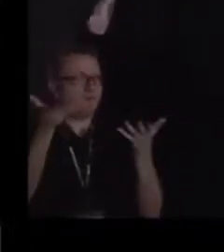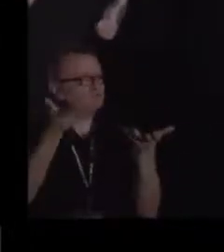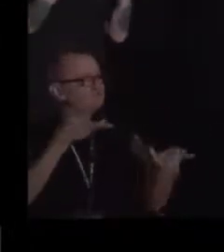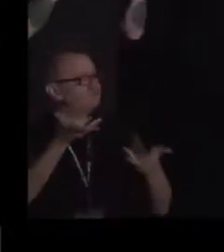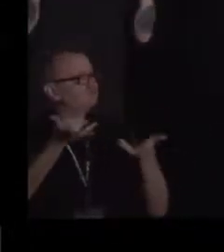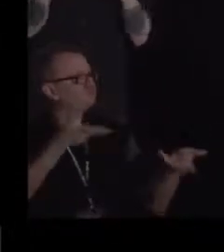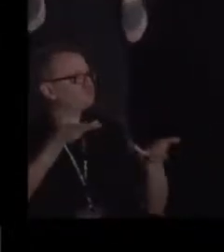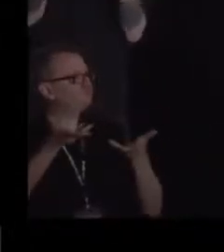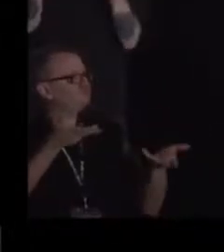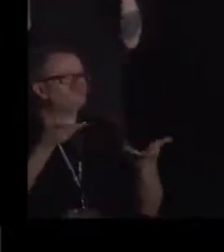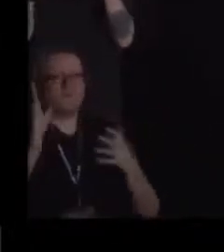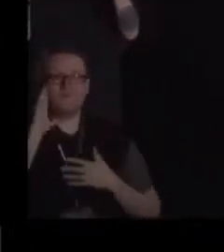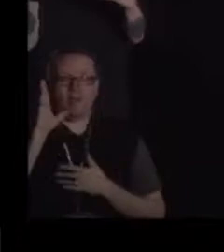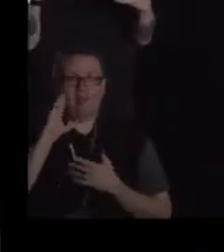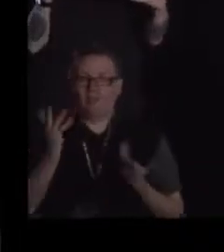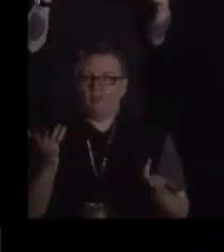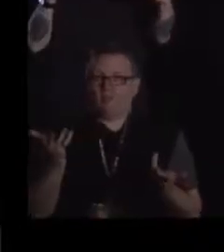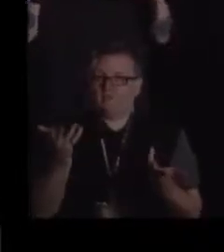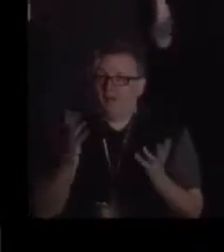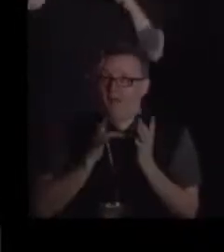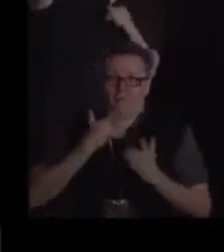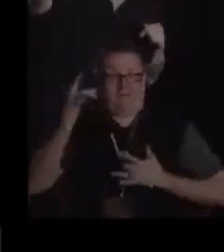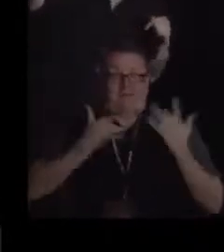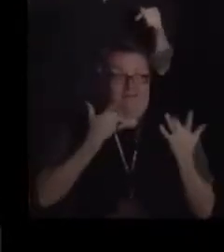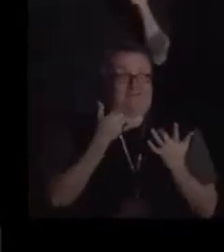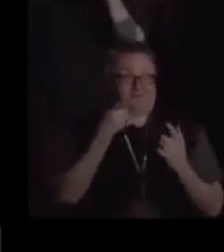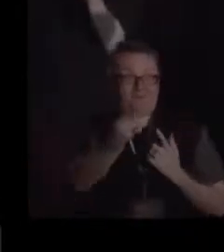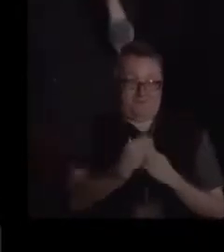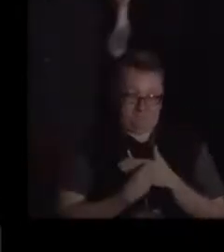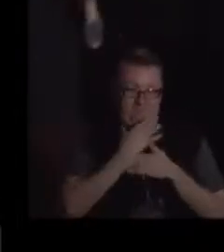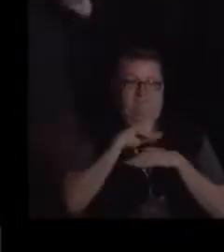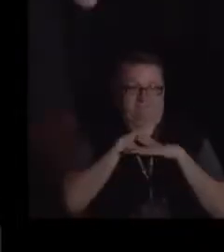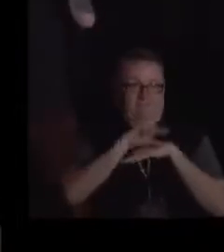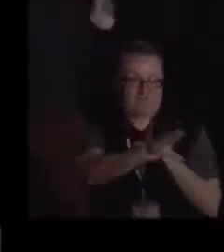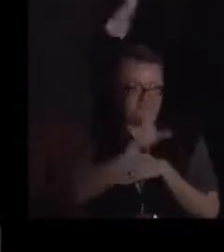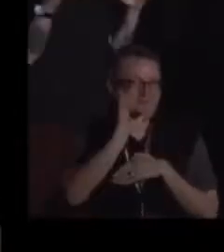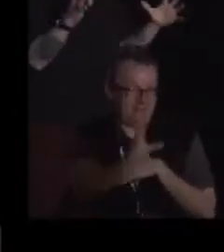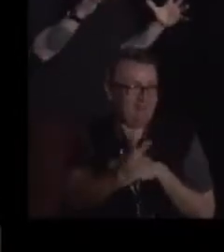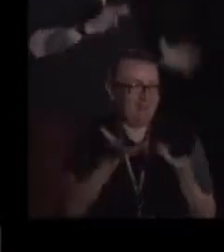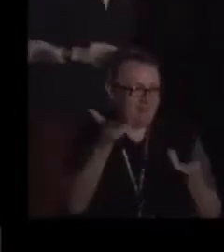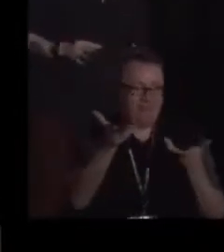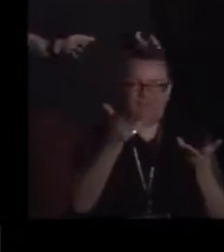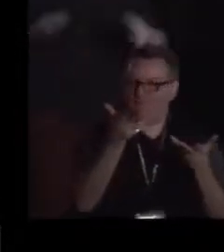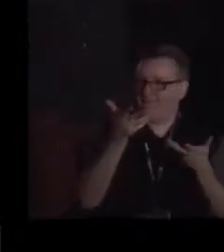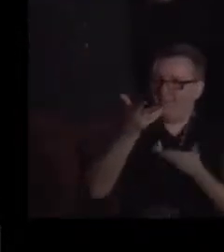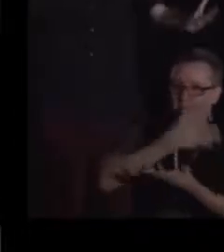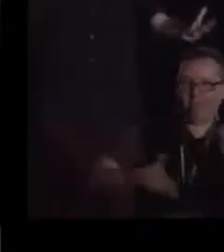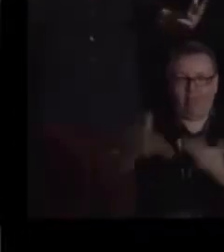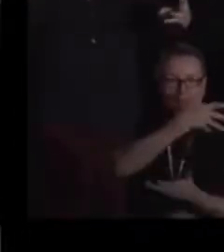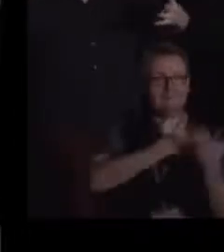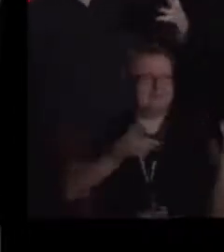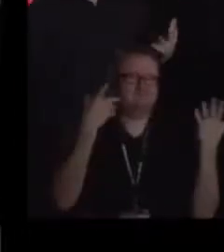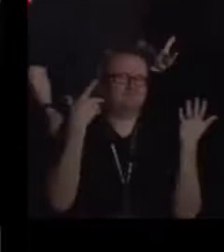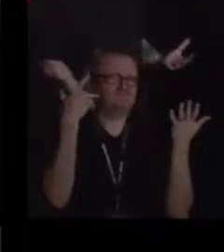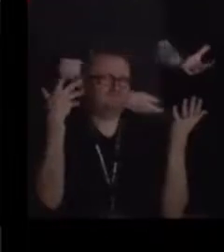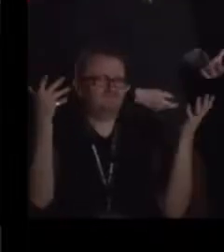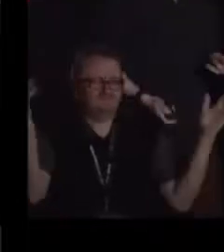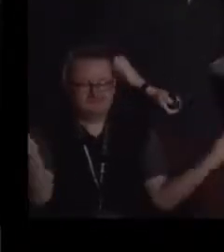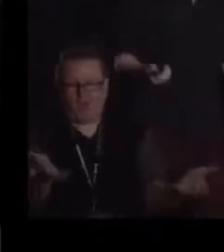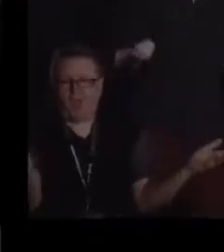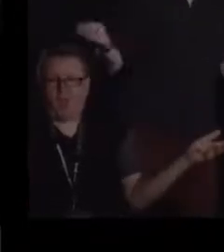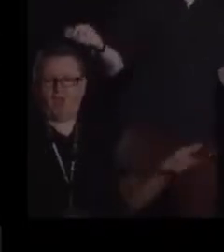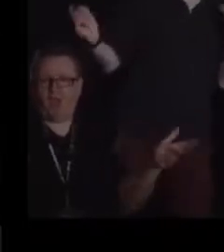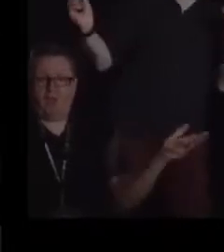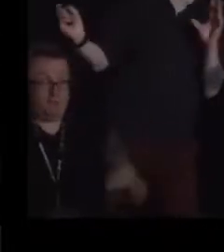know, I just want to get excited by you guys. I want you guys to be into this whole conference and stuff. So let's just talk about some